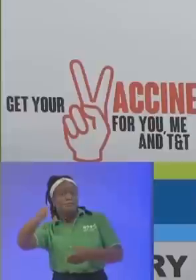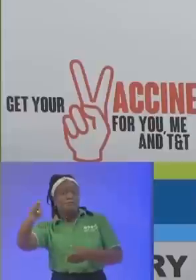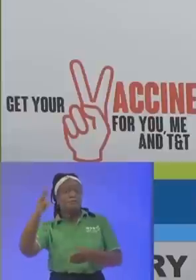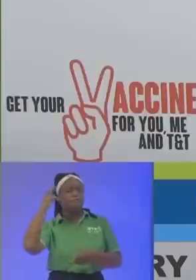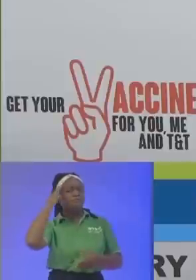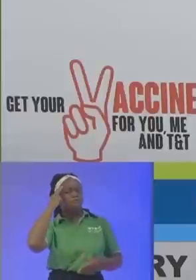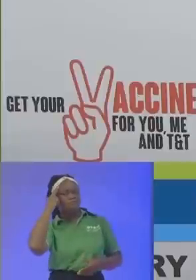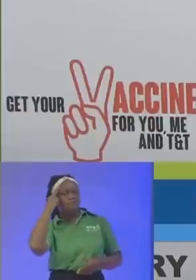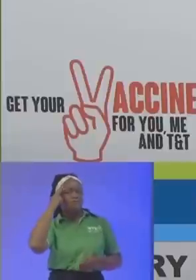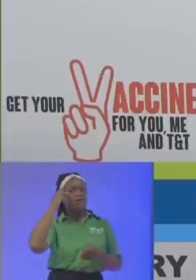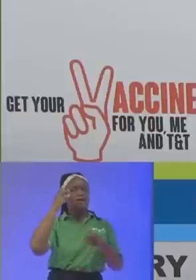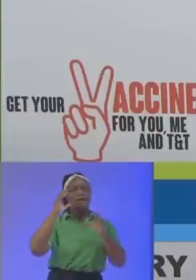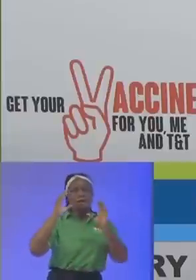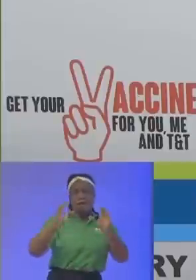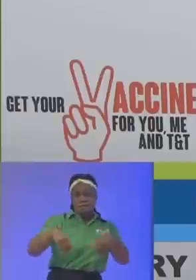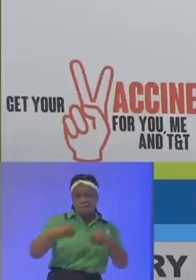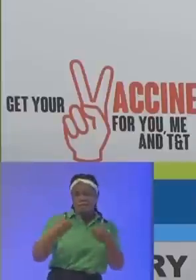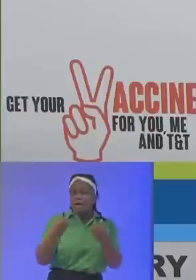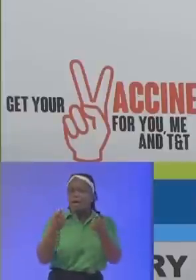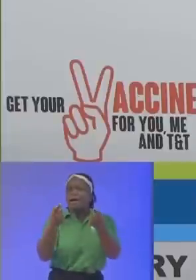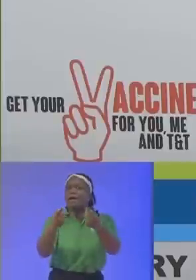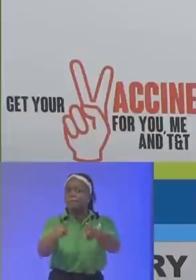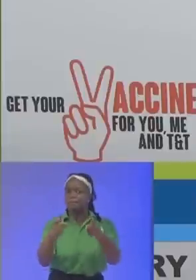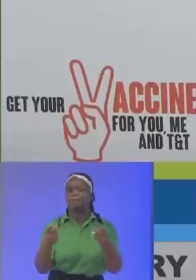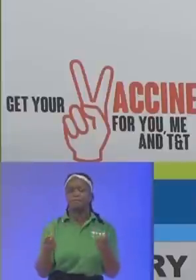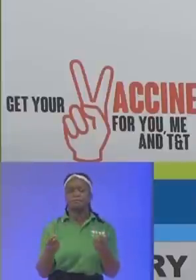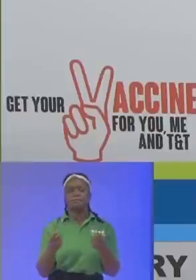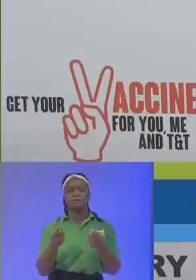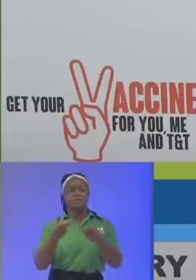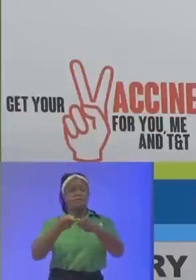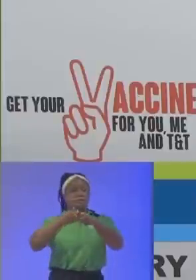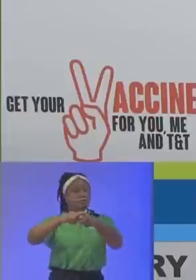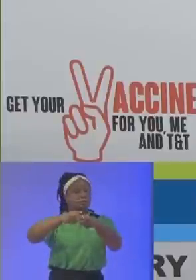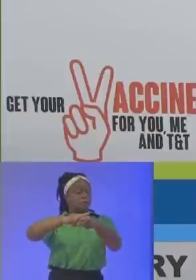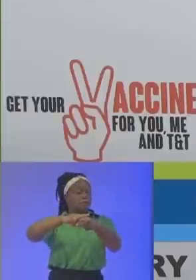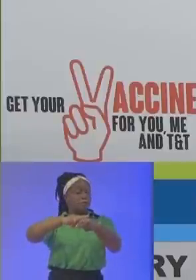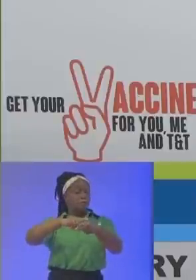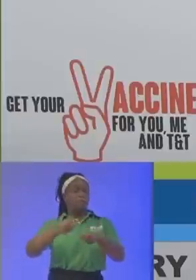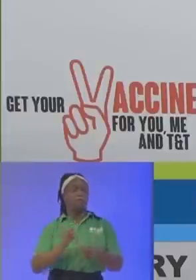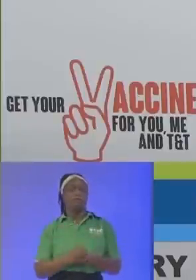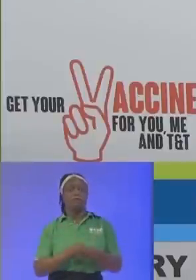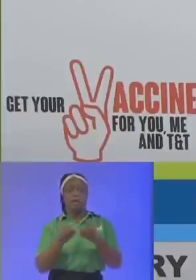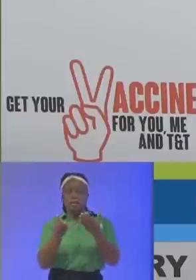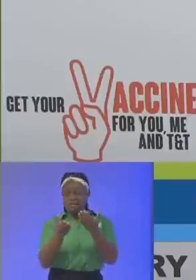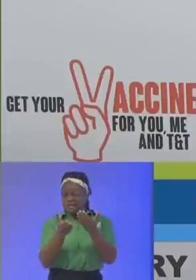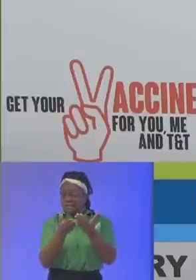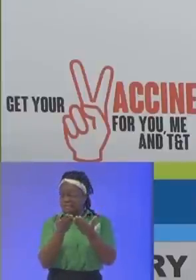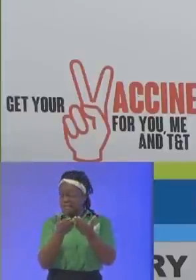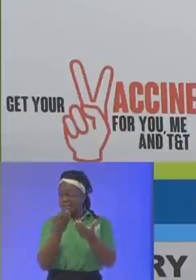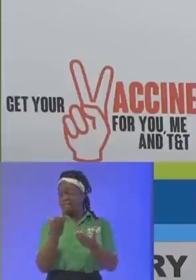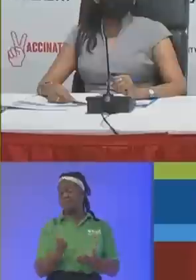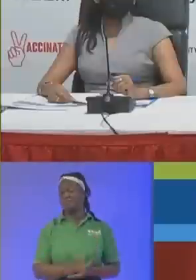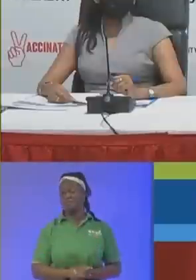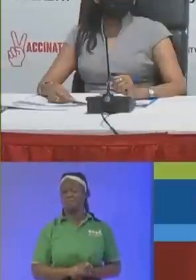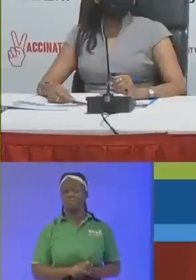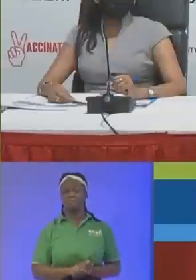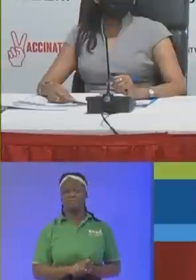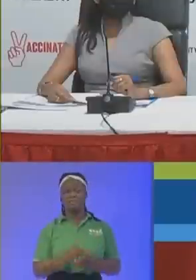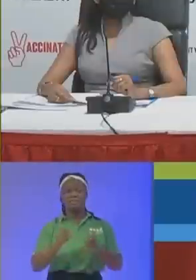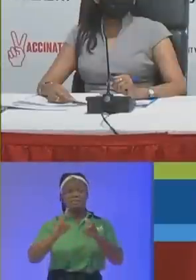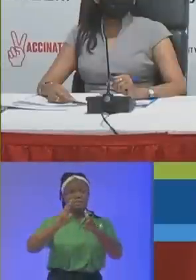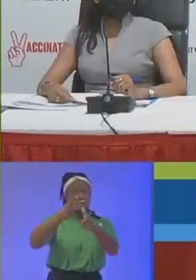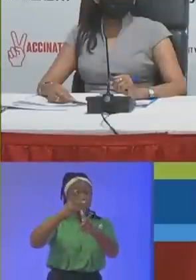placed forward on a daily basis. Thank you. Thank you, Dr. Richards. And the second question, I believe, the feasibility